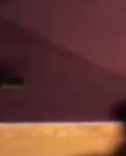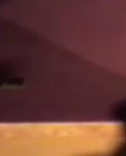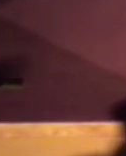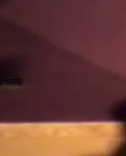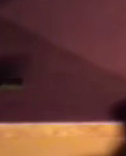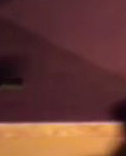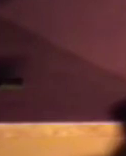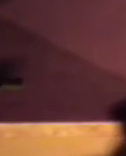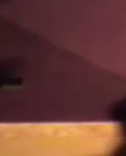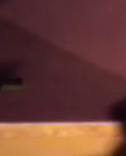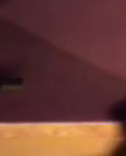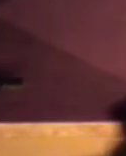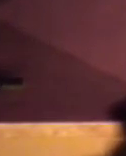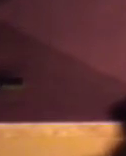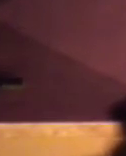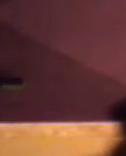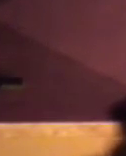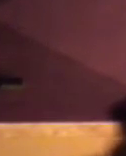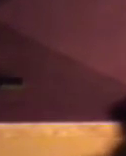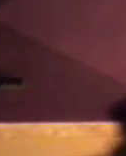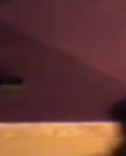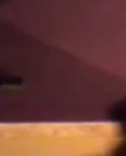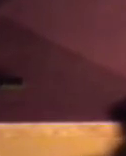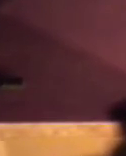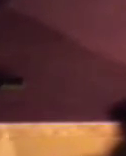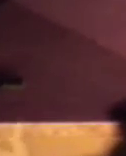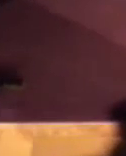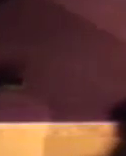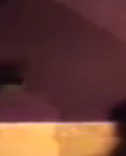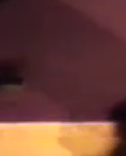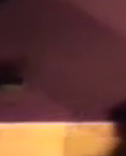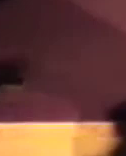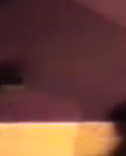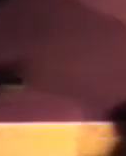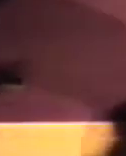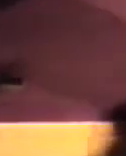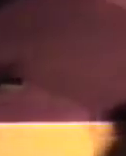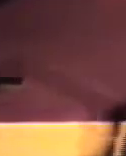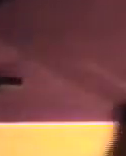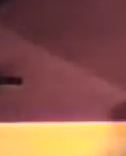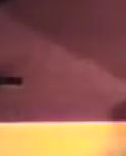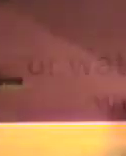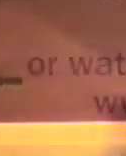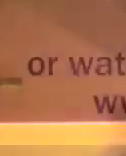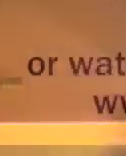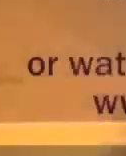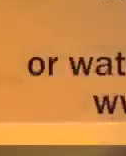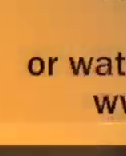created us to be. It's in Jesus' name, amen.